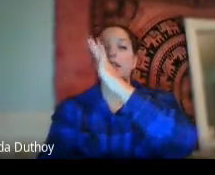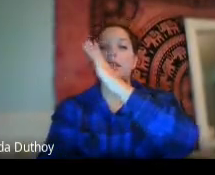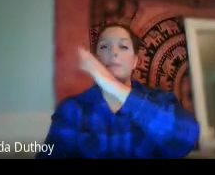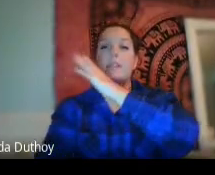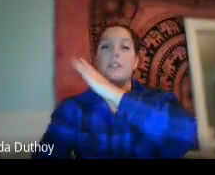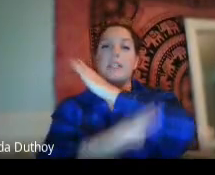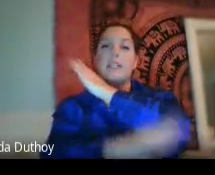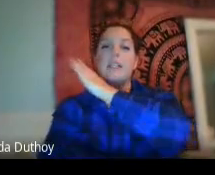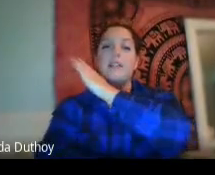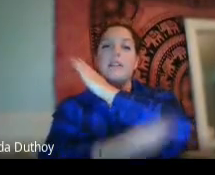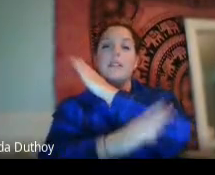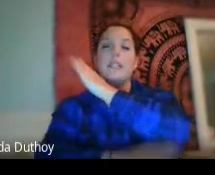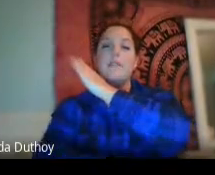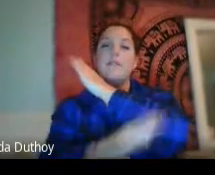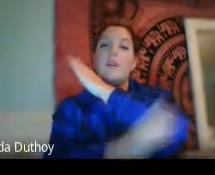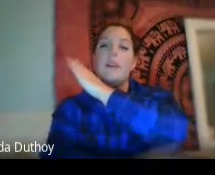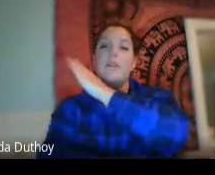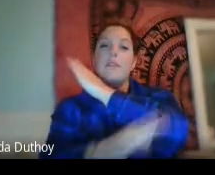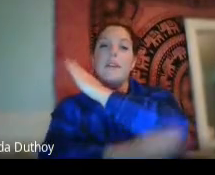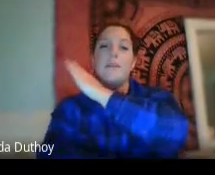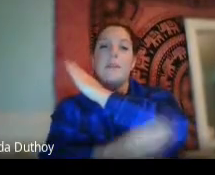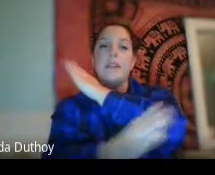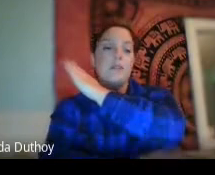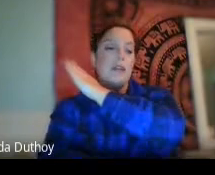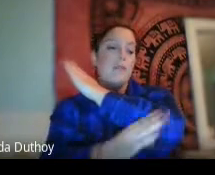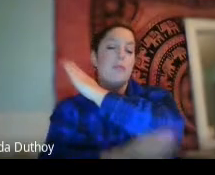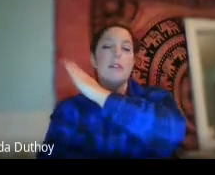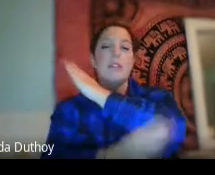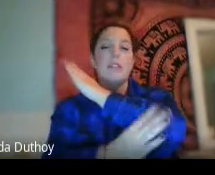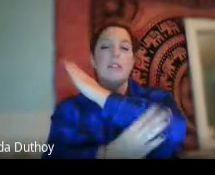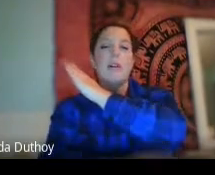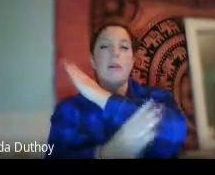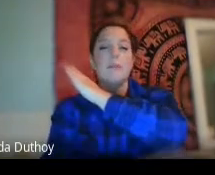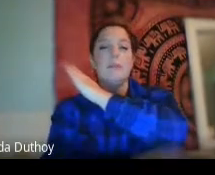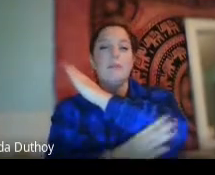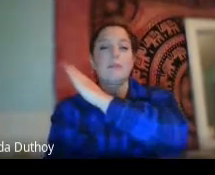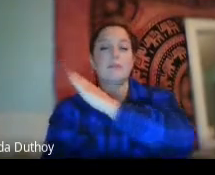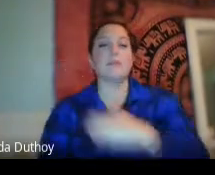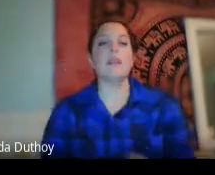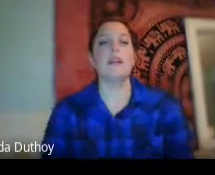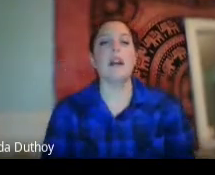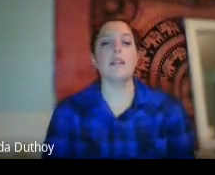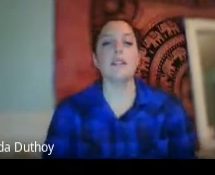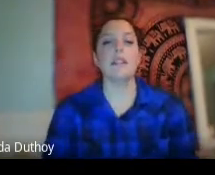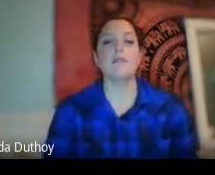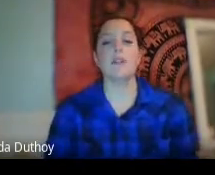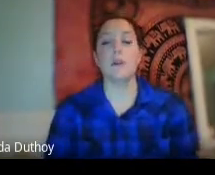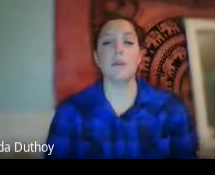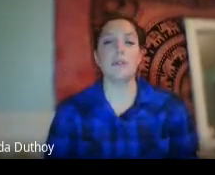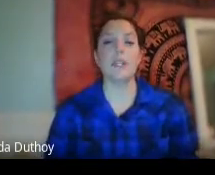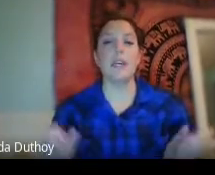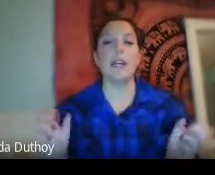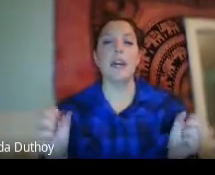think of it as here's my tree and here's all the leaves falling off of it. You kind of brush your elbow. The